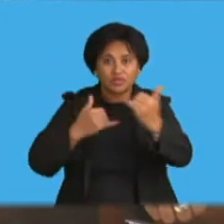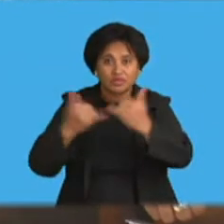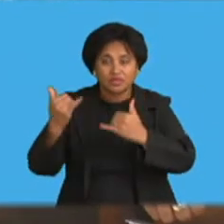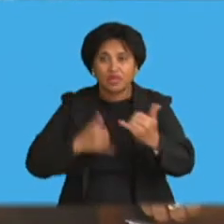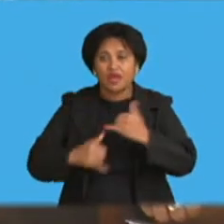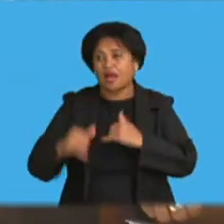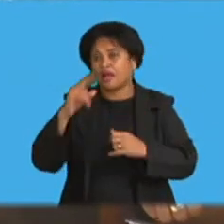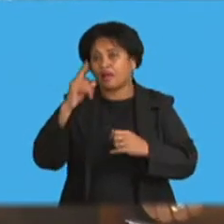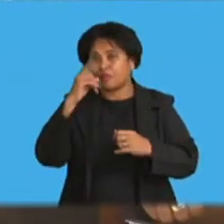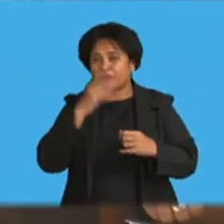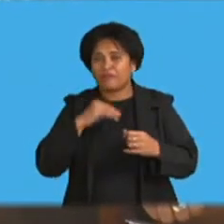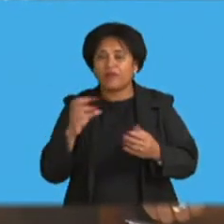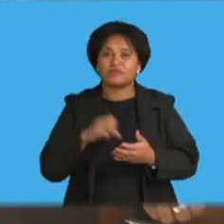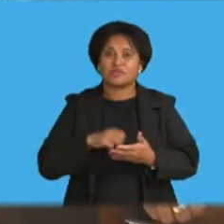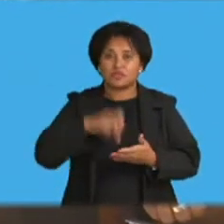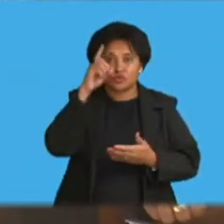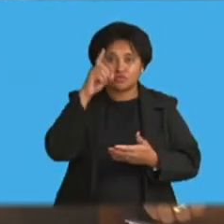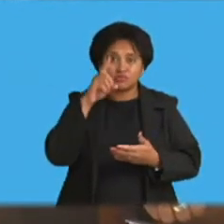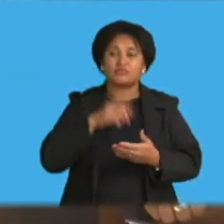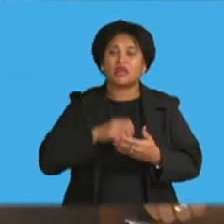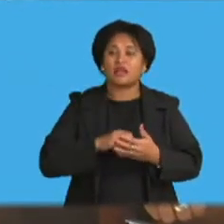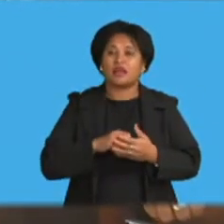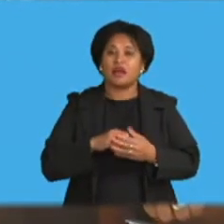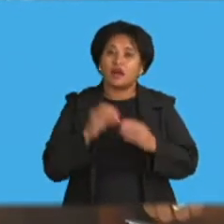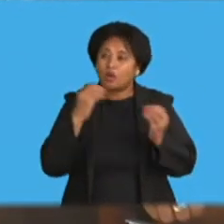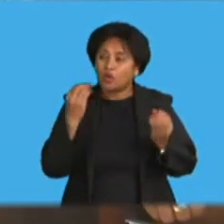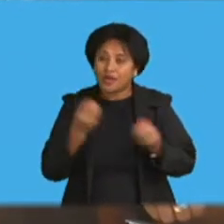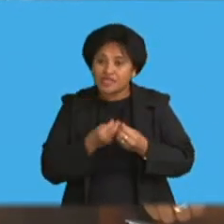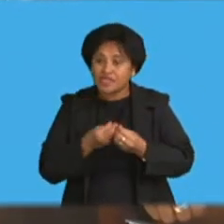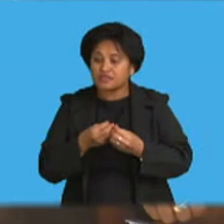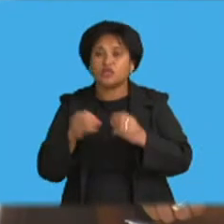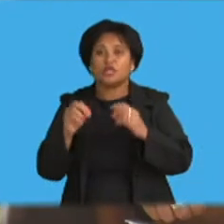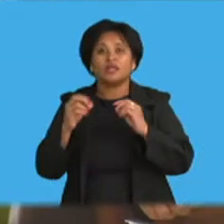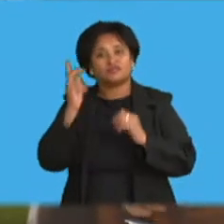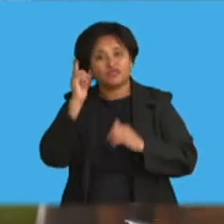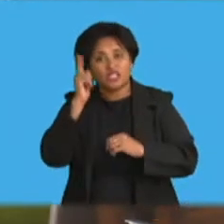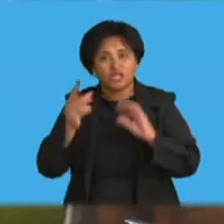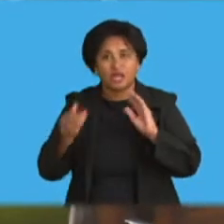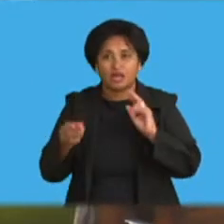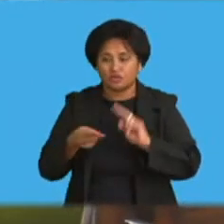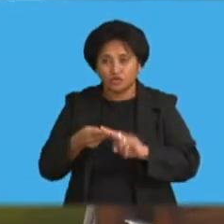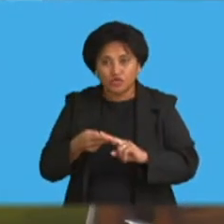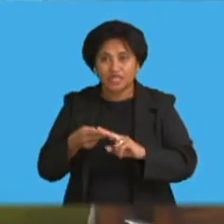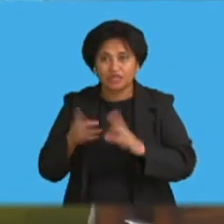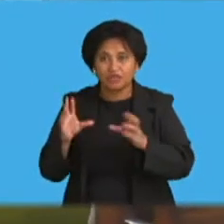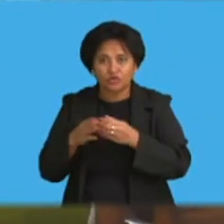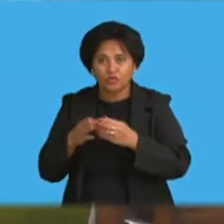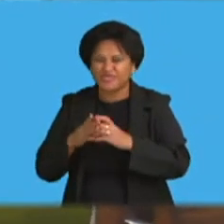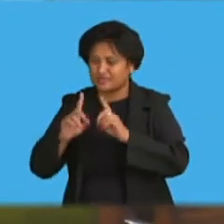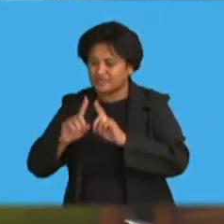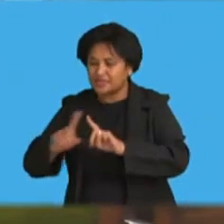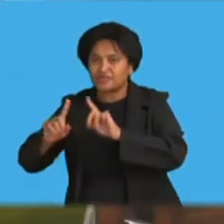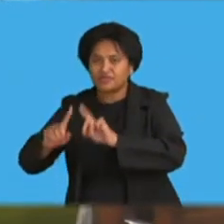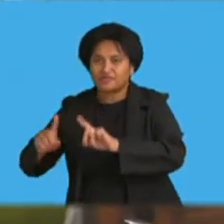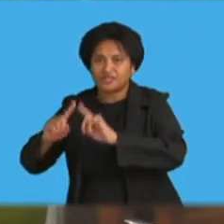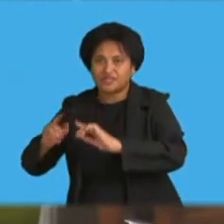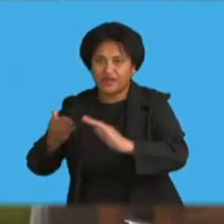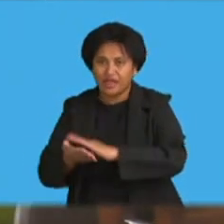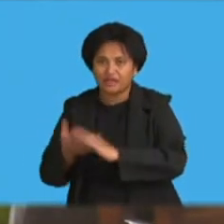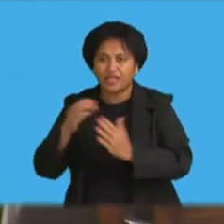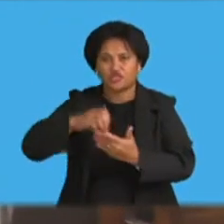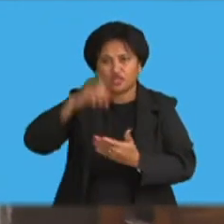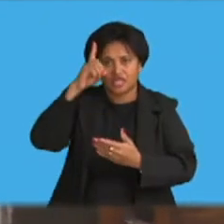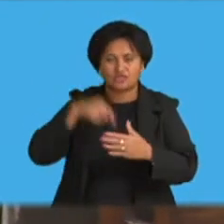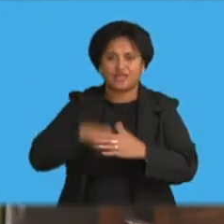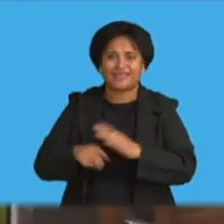higher education, civil society organisations, teacher union groups, teacher groups, and ran parallel with sessions for members of the Commonwealth